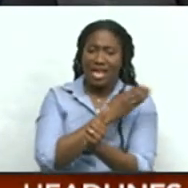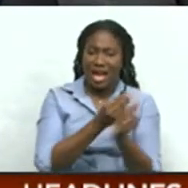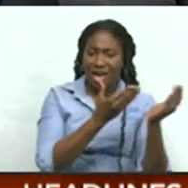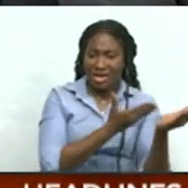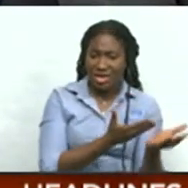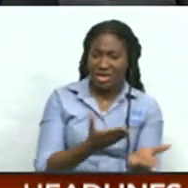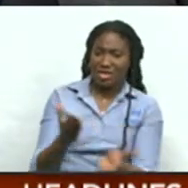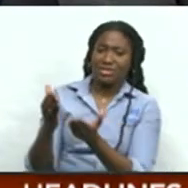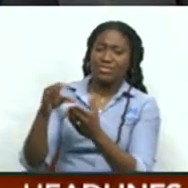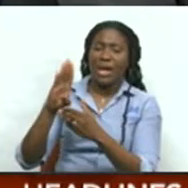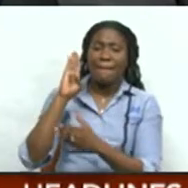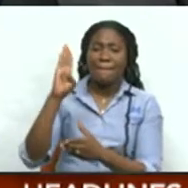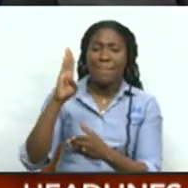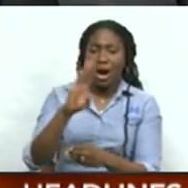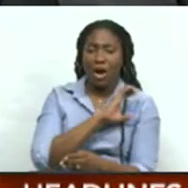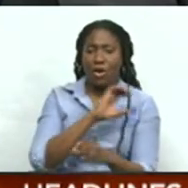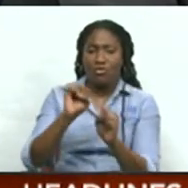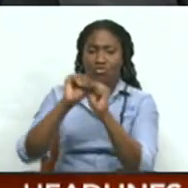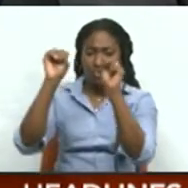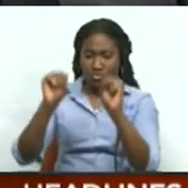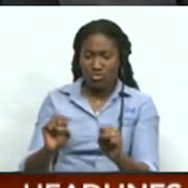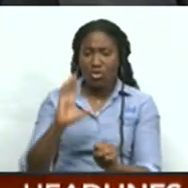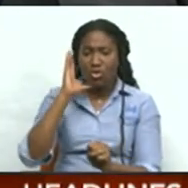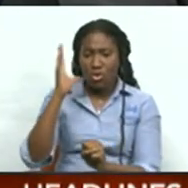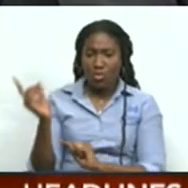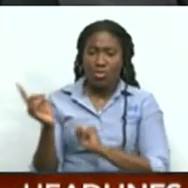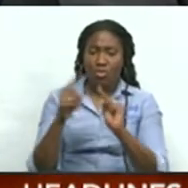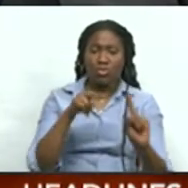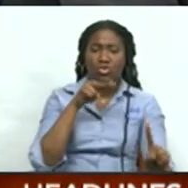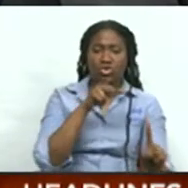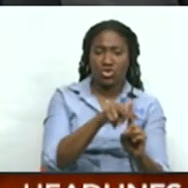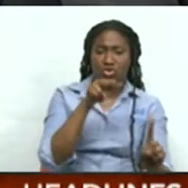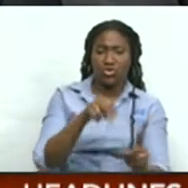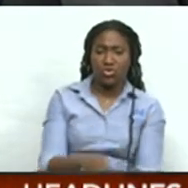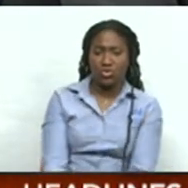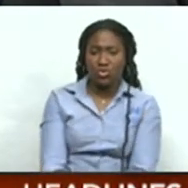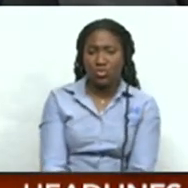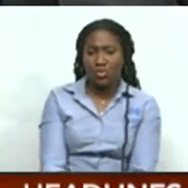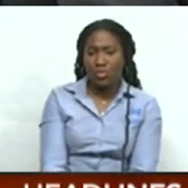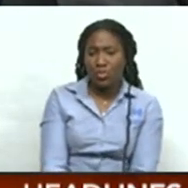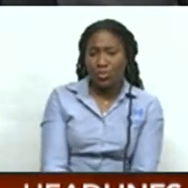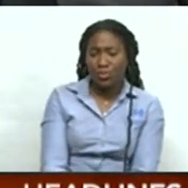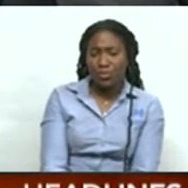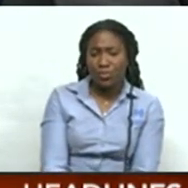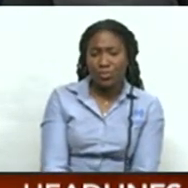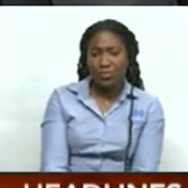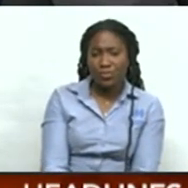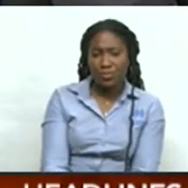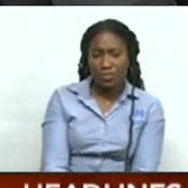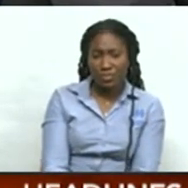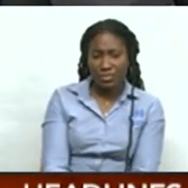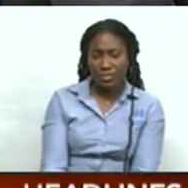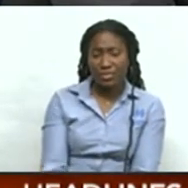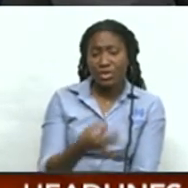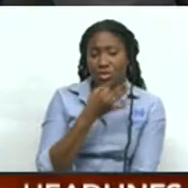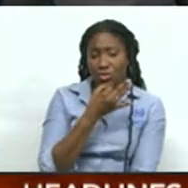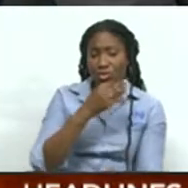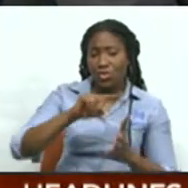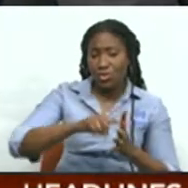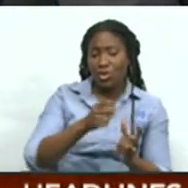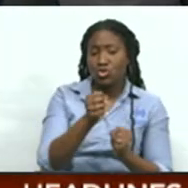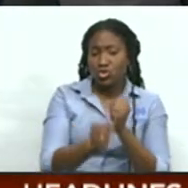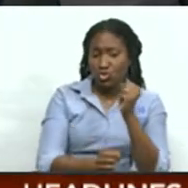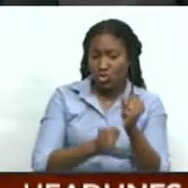Belmont CID and are expected to be charged with robberies. Well, it's almost time for sport. We have Jassy Marika in